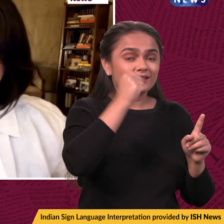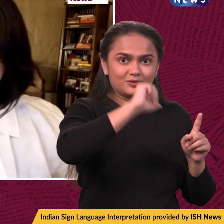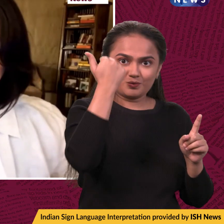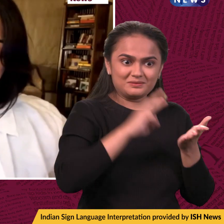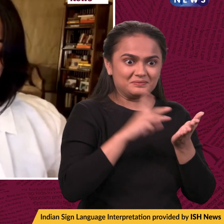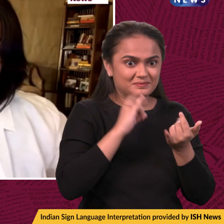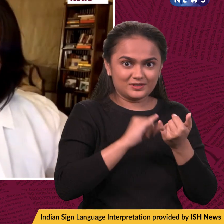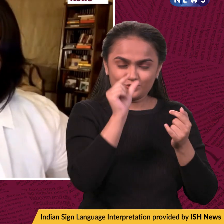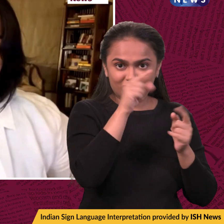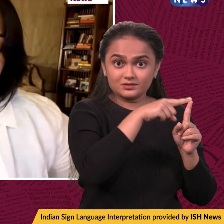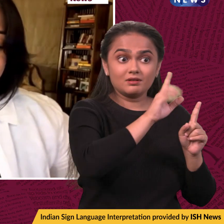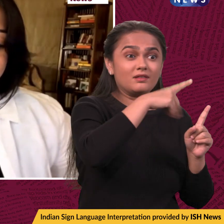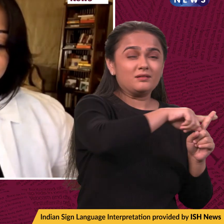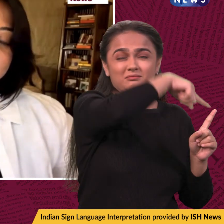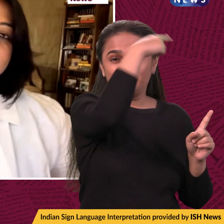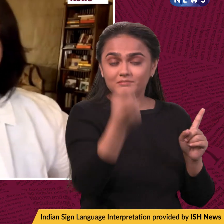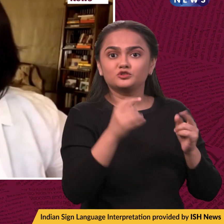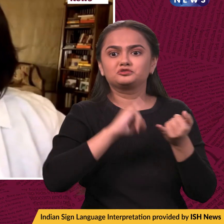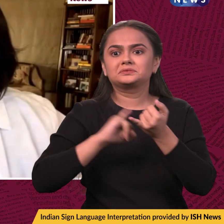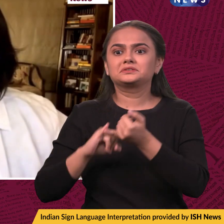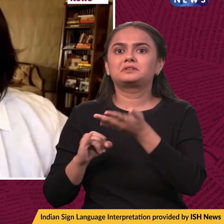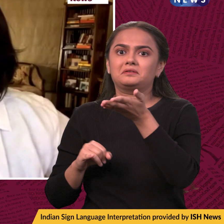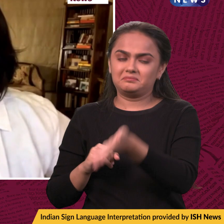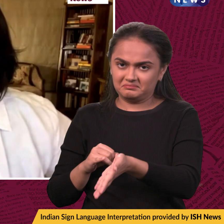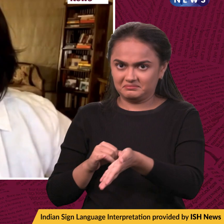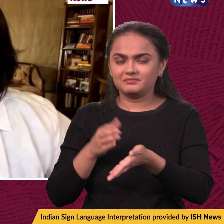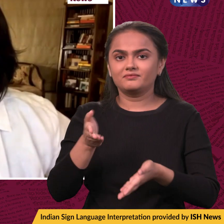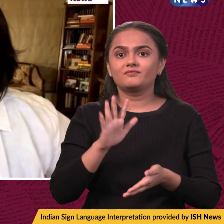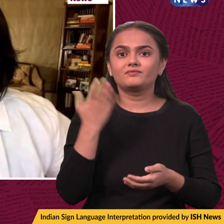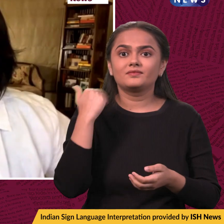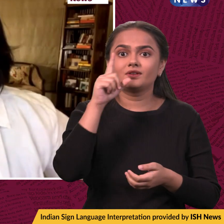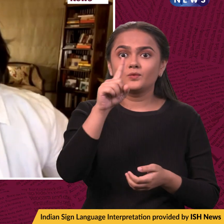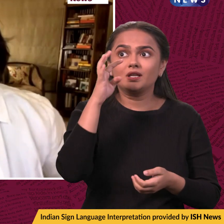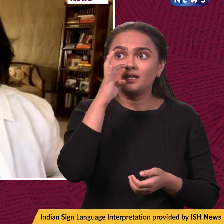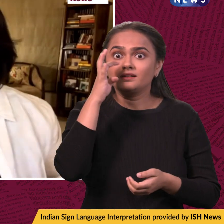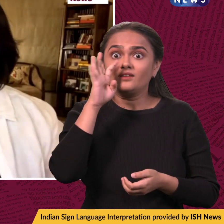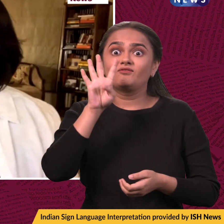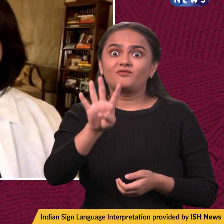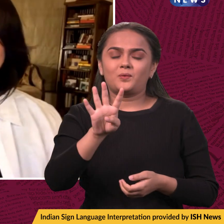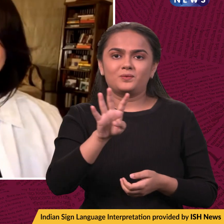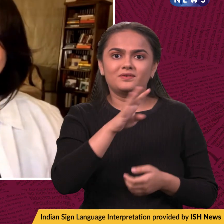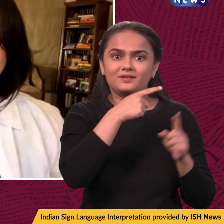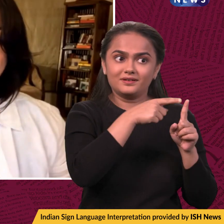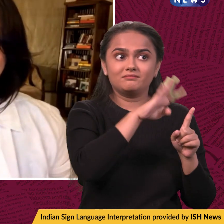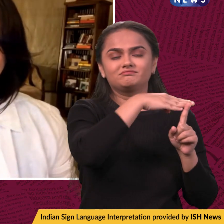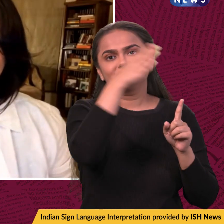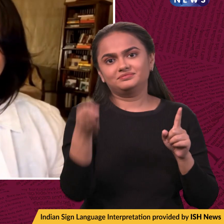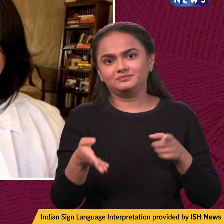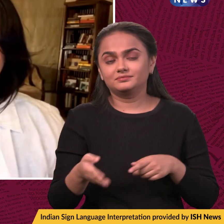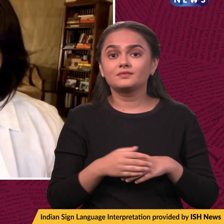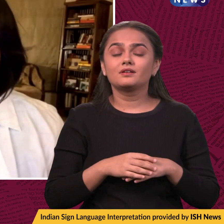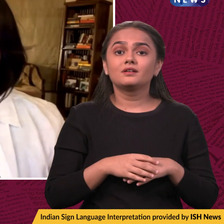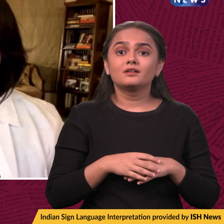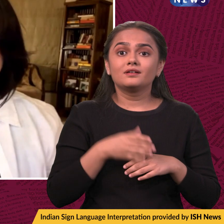and the first time we won it was Sushmita Sen back in 1994. That brings us to the end of the news. Thank you so much for